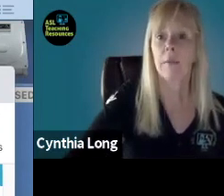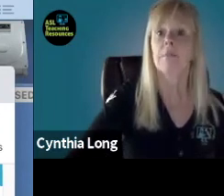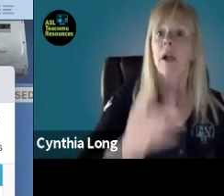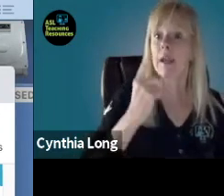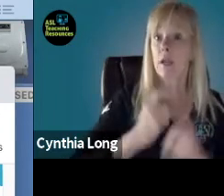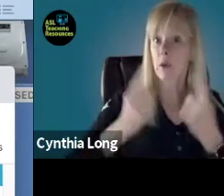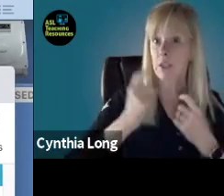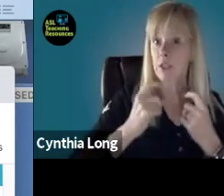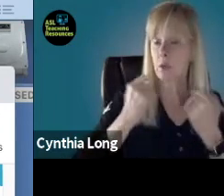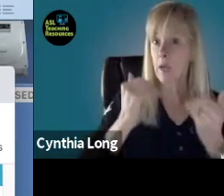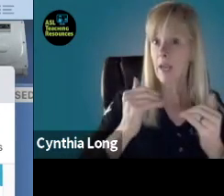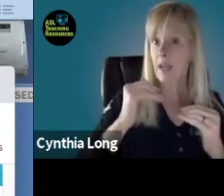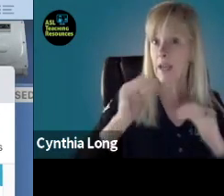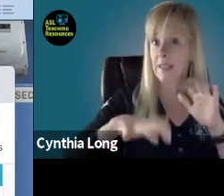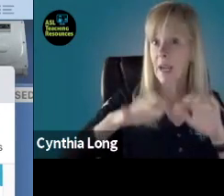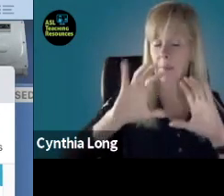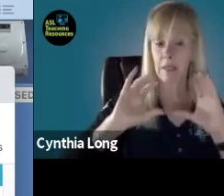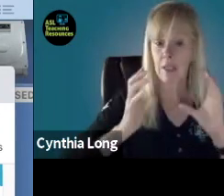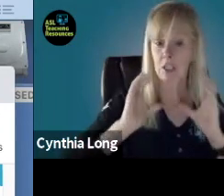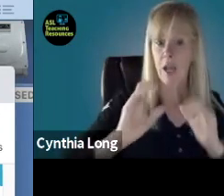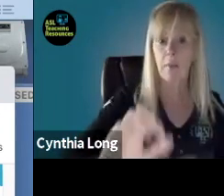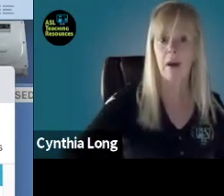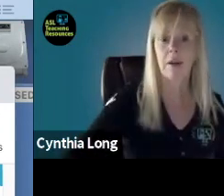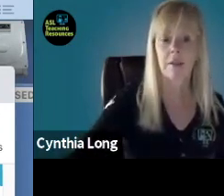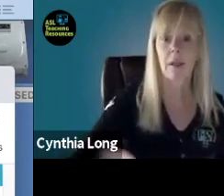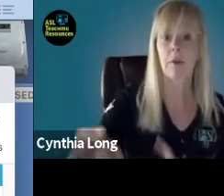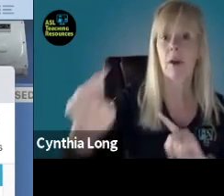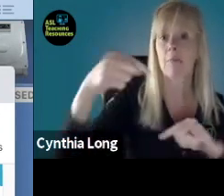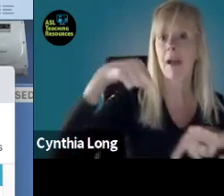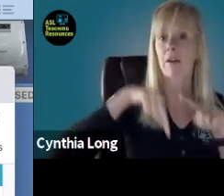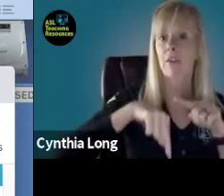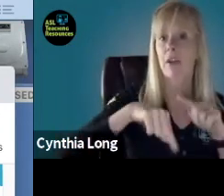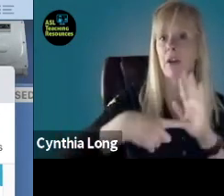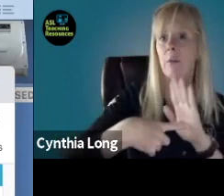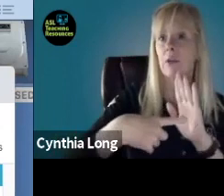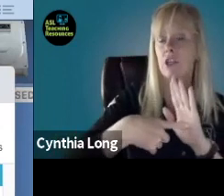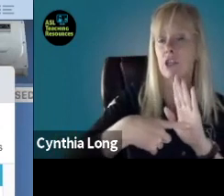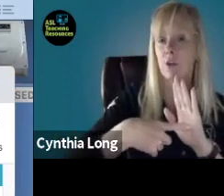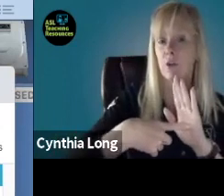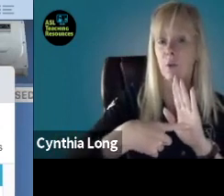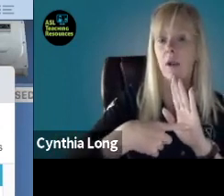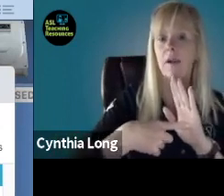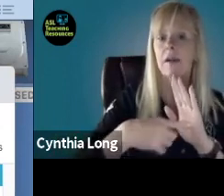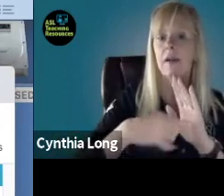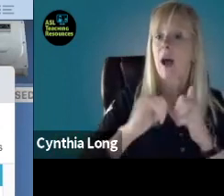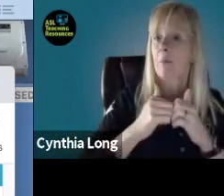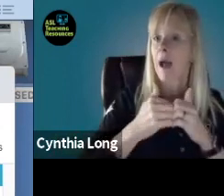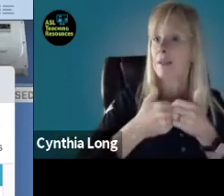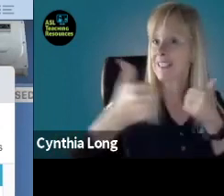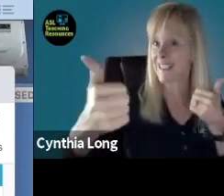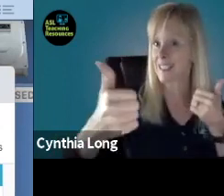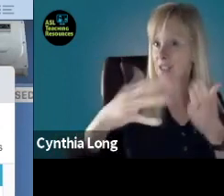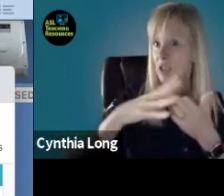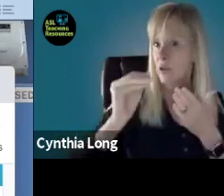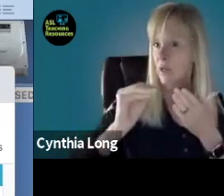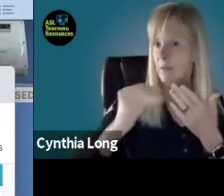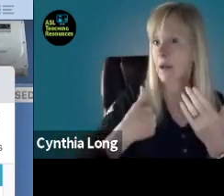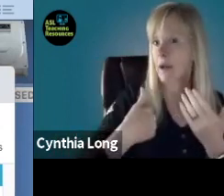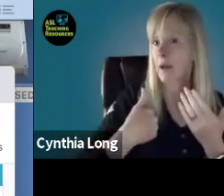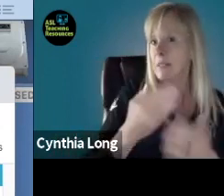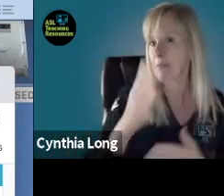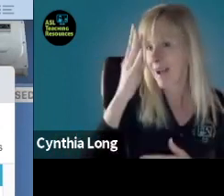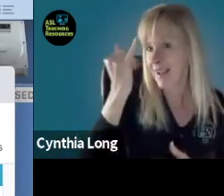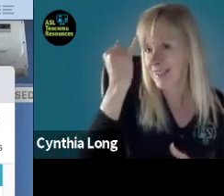Okay. Any questions, go ahead and type it in the chat box. I'm going to come back over here and I'm going to show you about distance